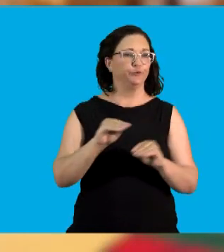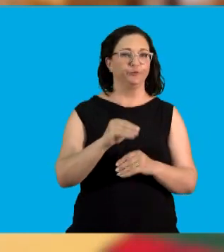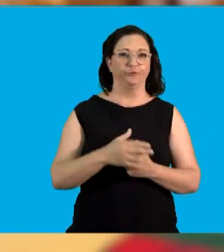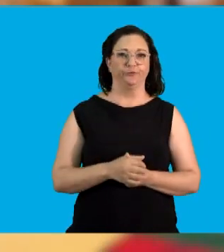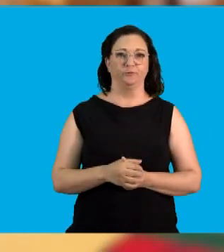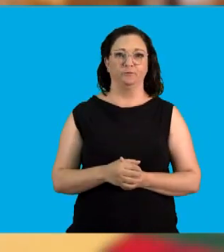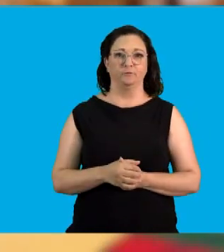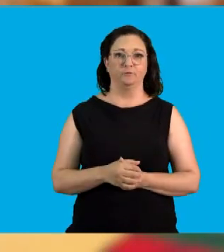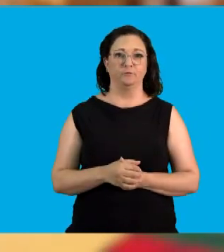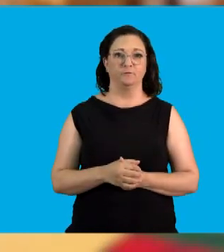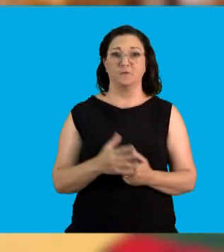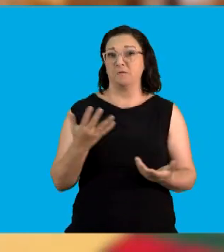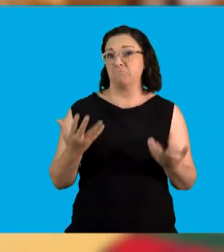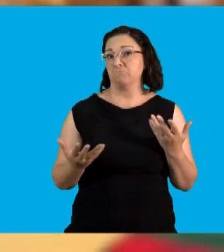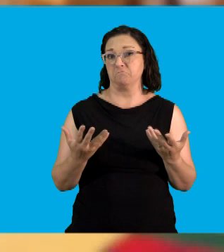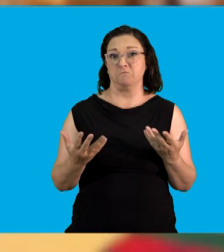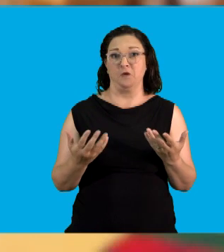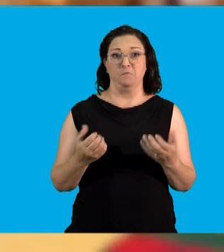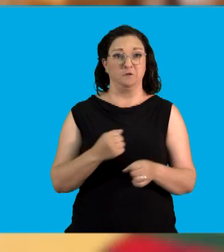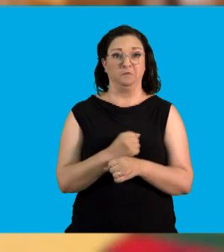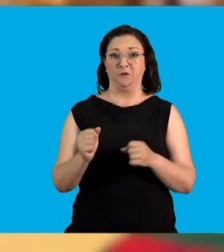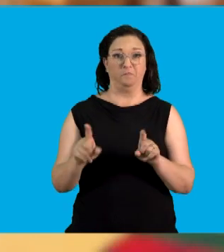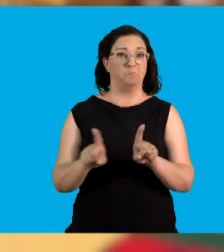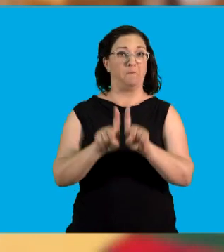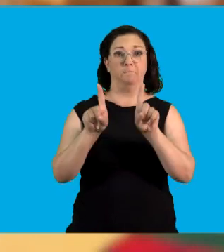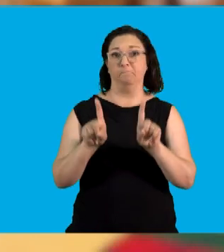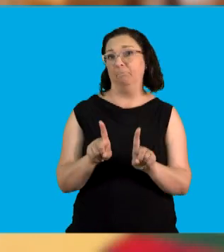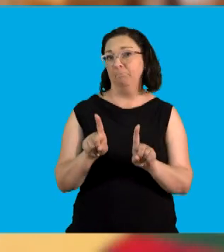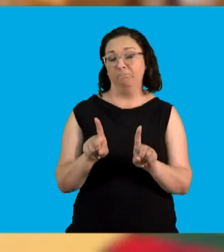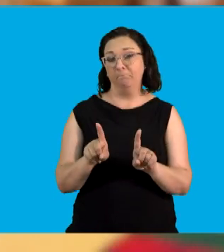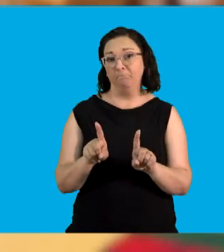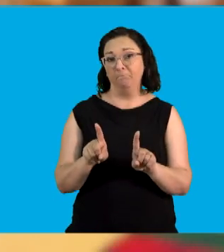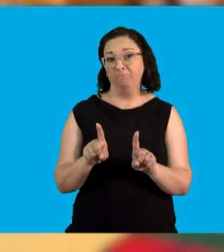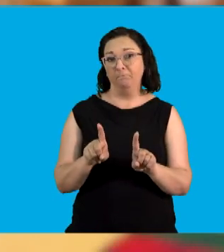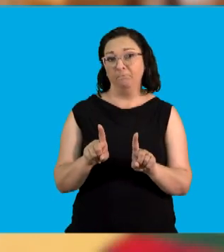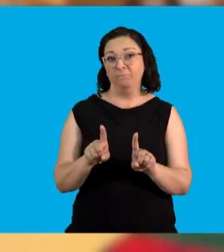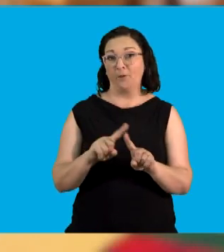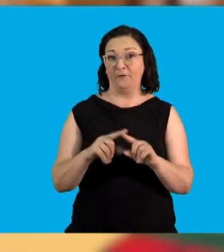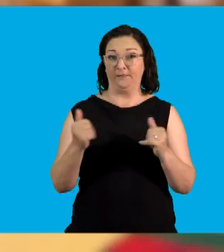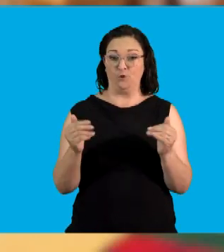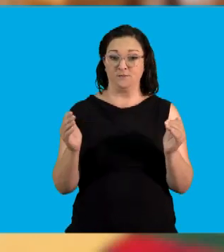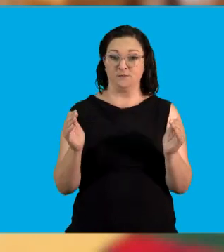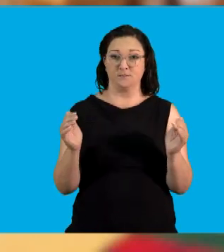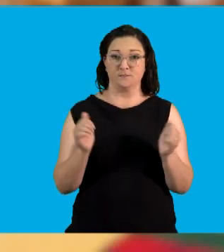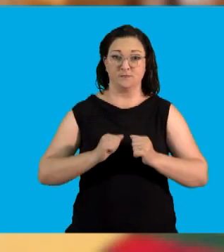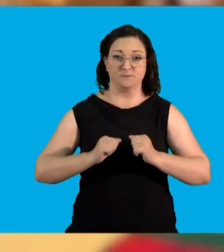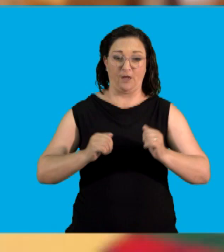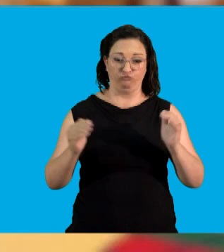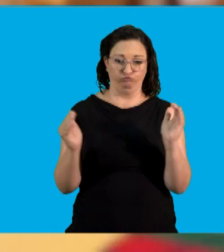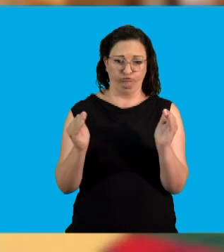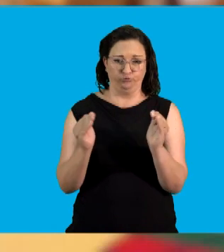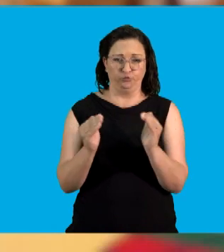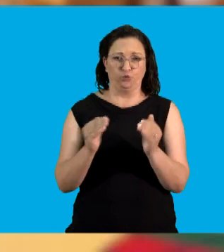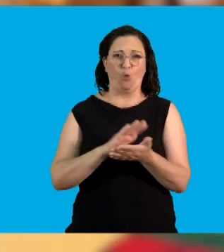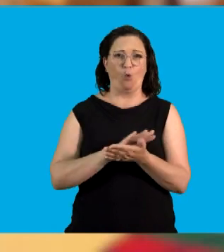around. So there are chances that you may not even collide into each other, right? But then if I now decrease the space,